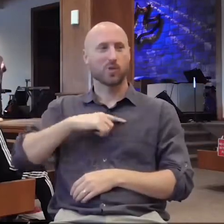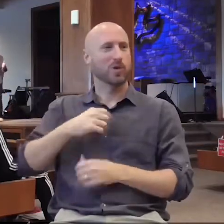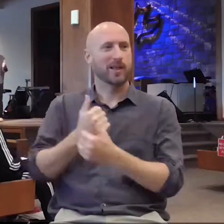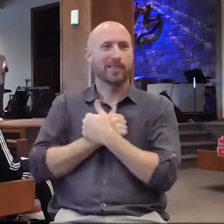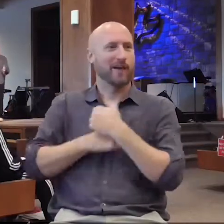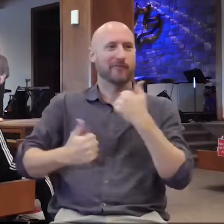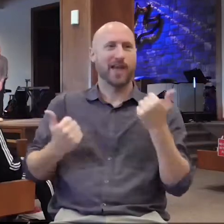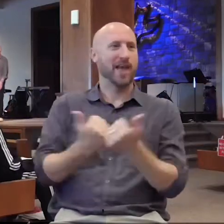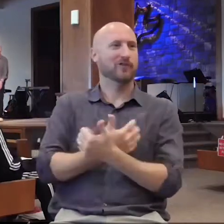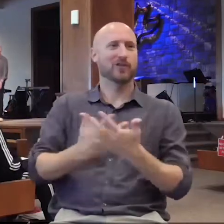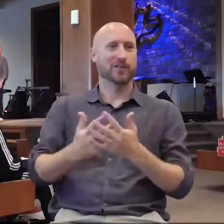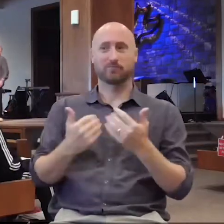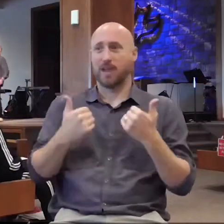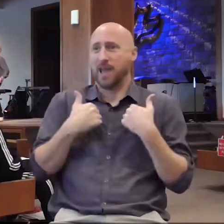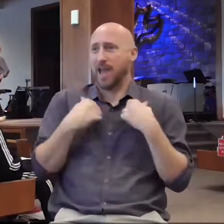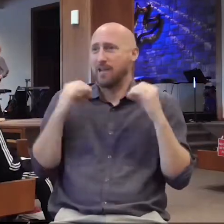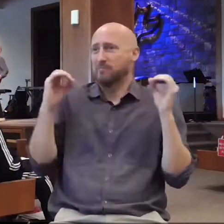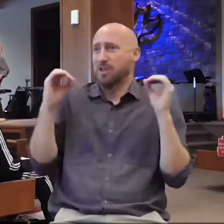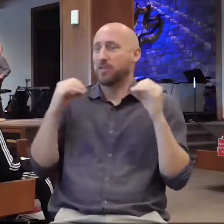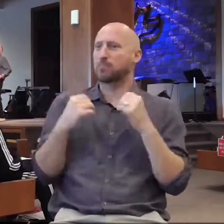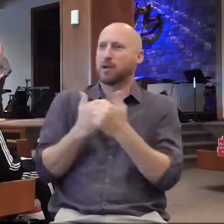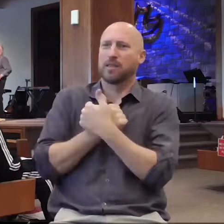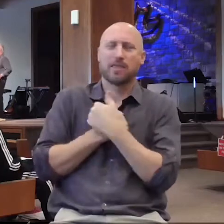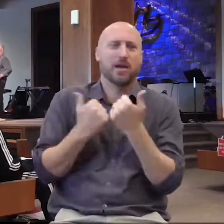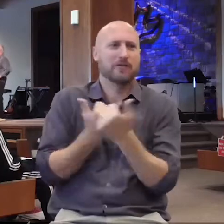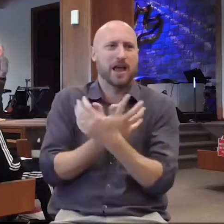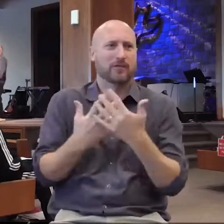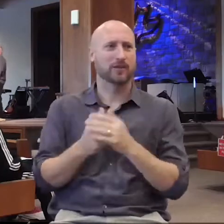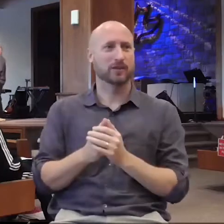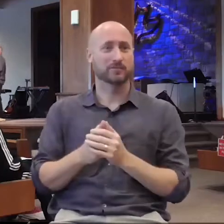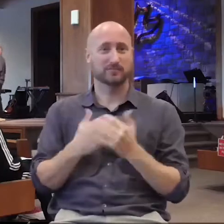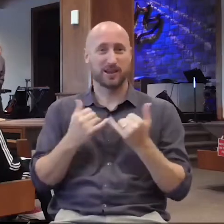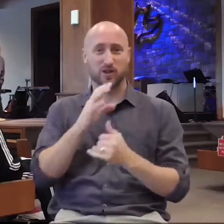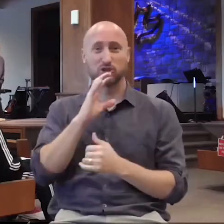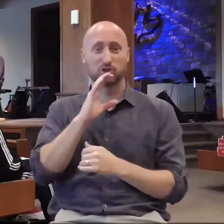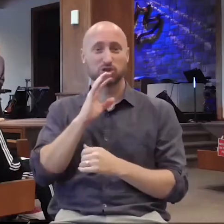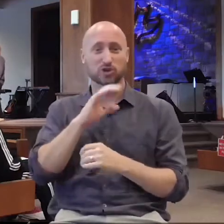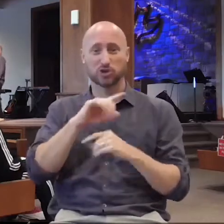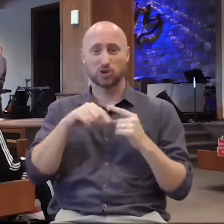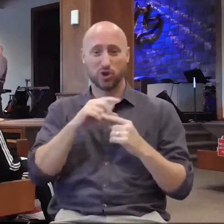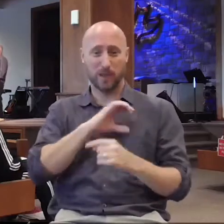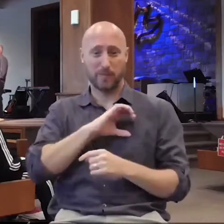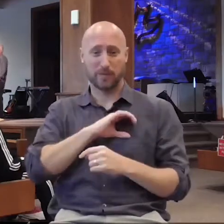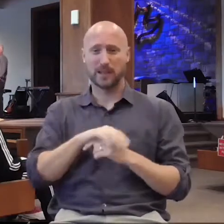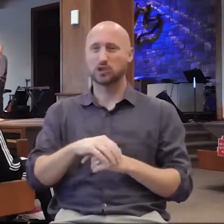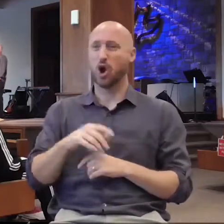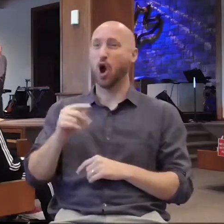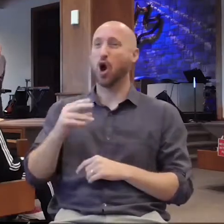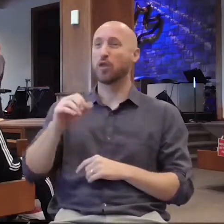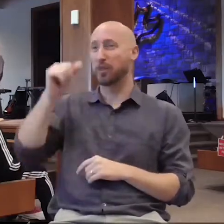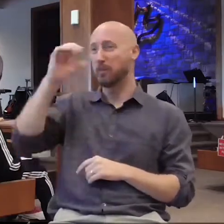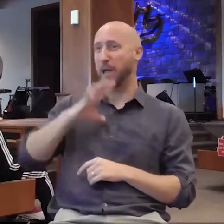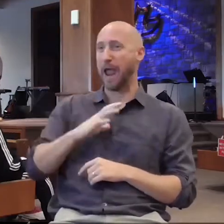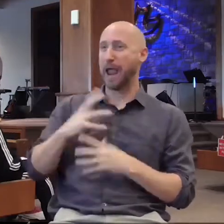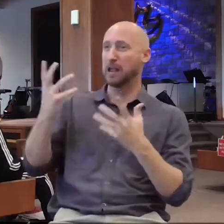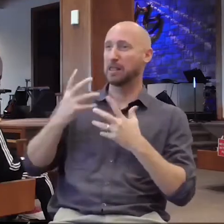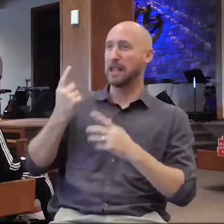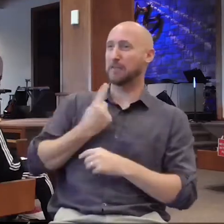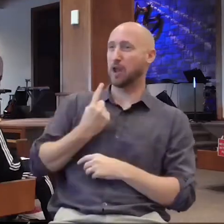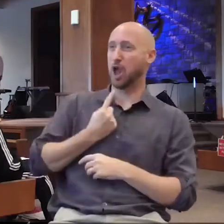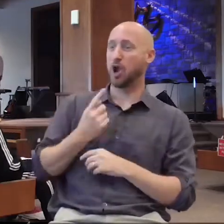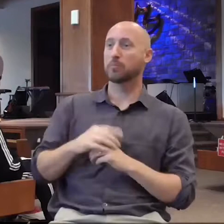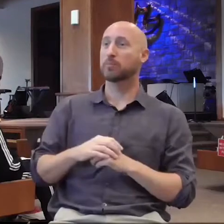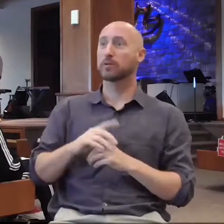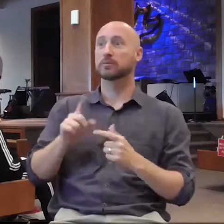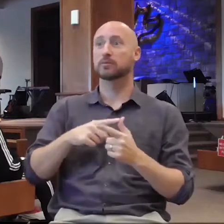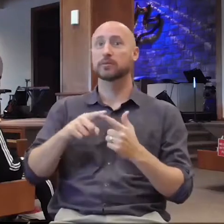we, you know, you had that. Then, you know, you talked about the police, the man. We don't want the man needs to leave us alone. We want the man. And then you get married and you buy a house